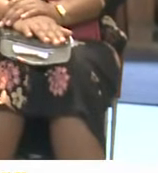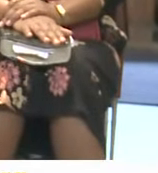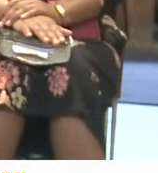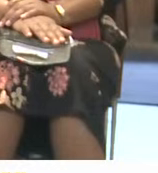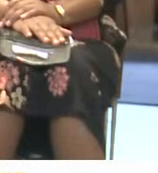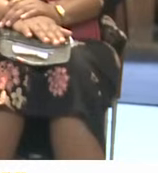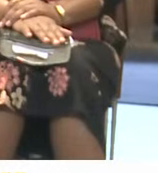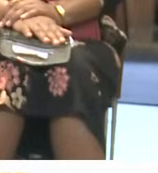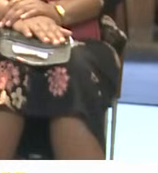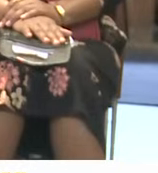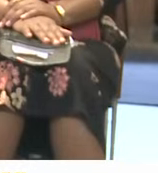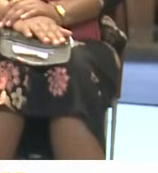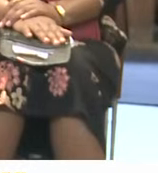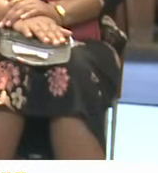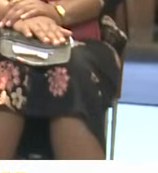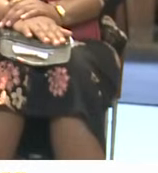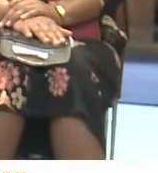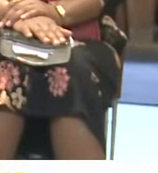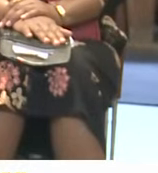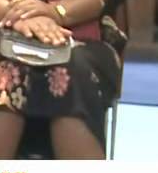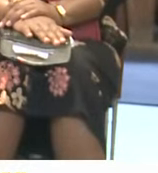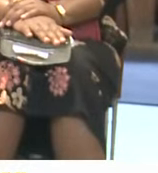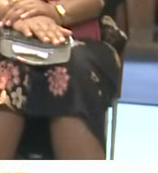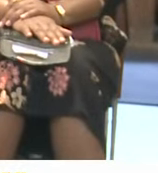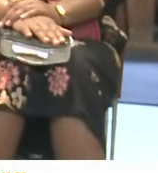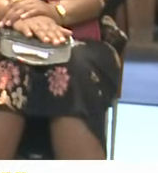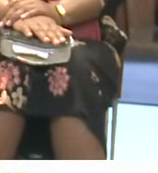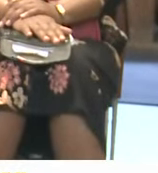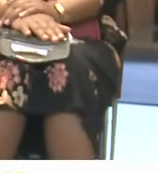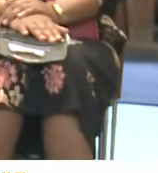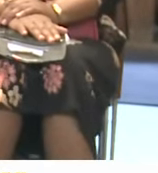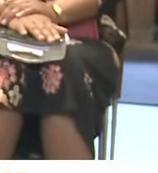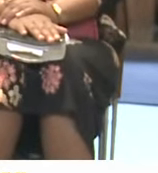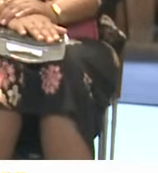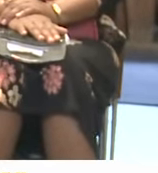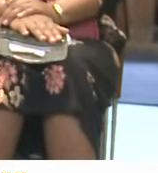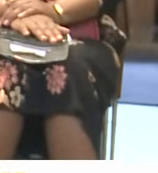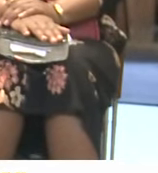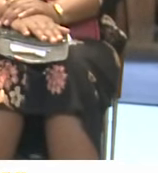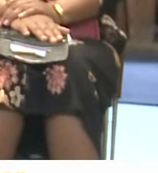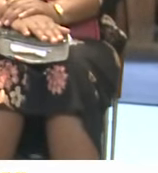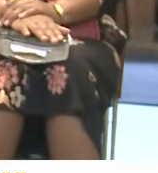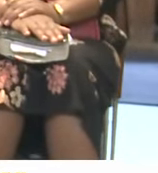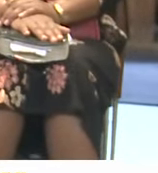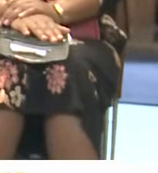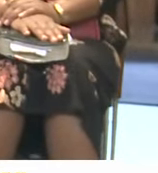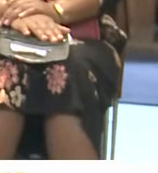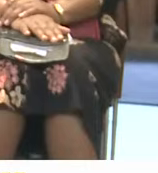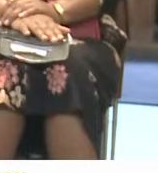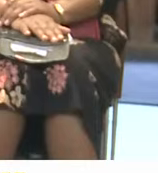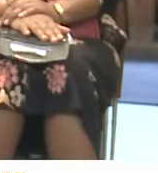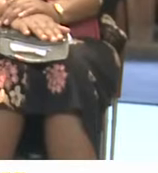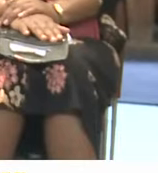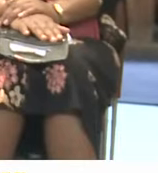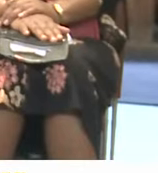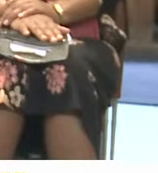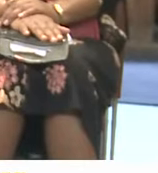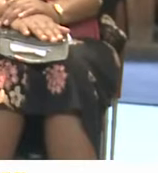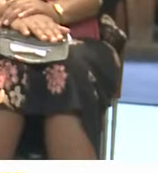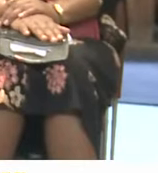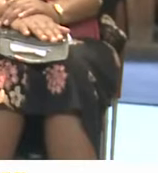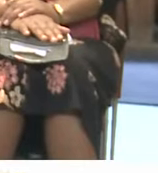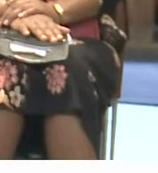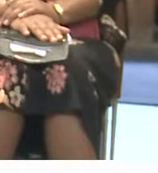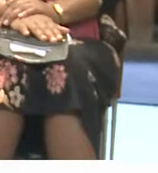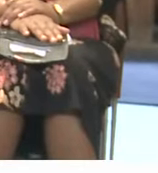altar, near where the clergy are. You'll see where the lay reader and Kilimo is. Please sit there so that when your time